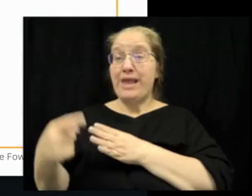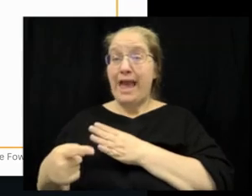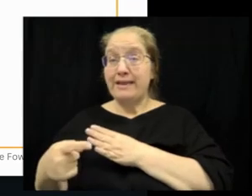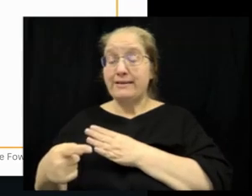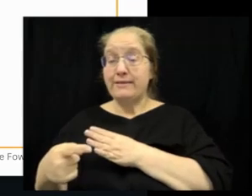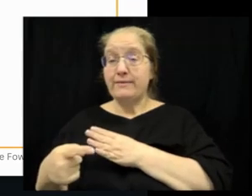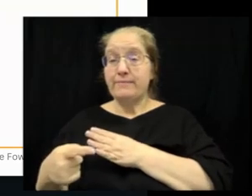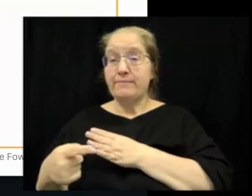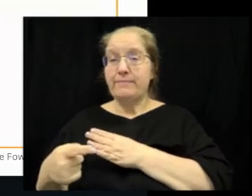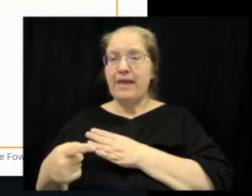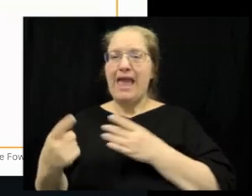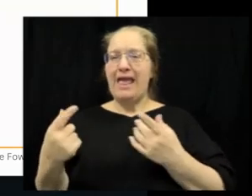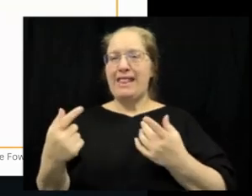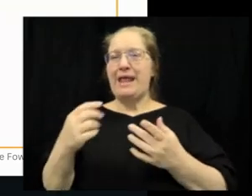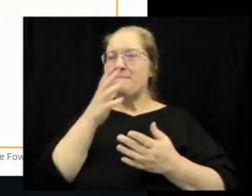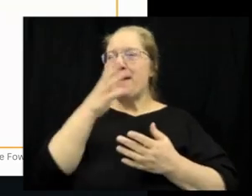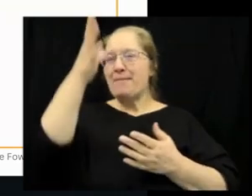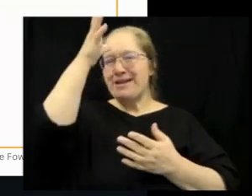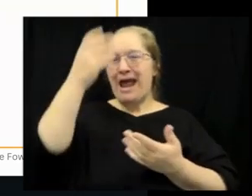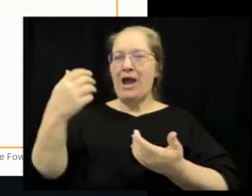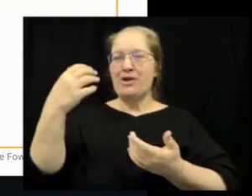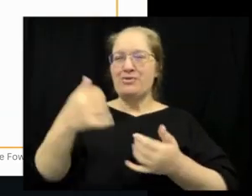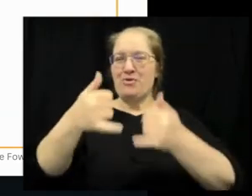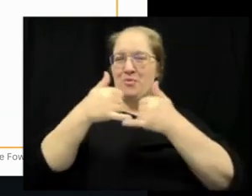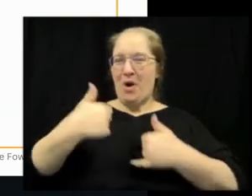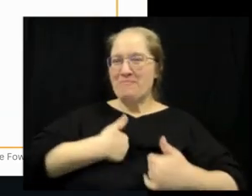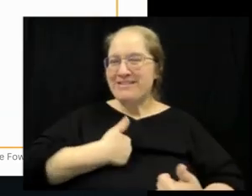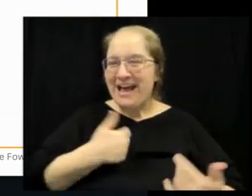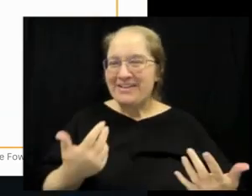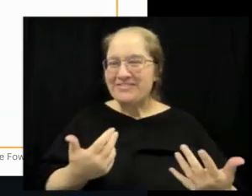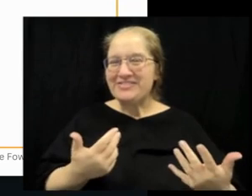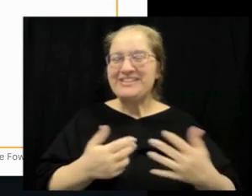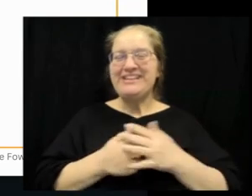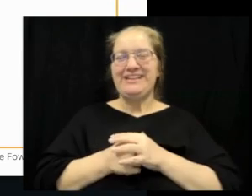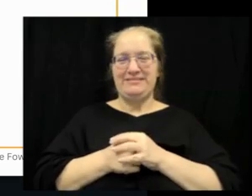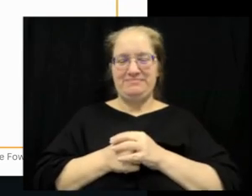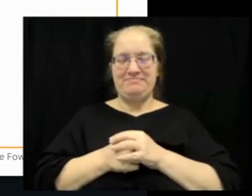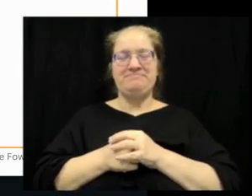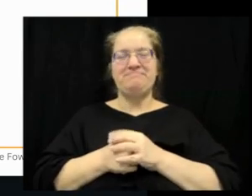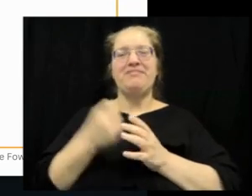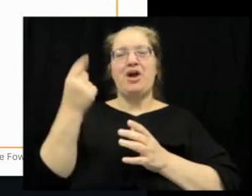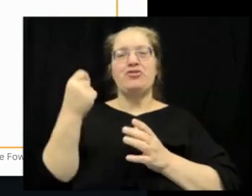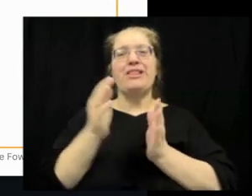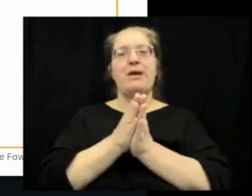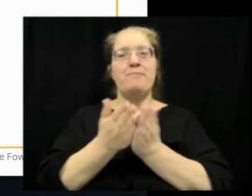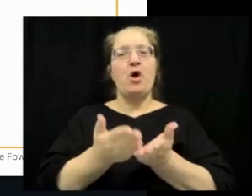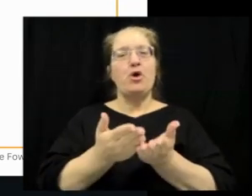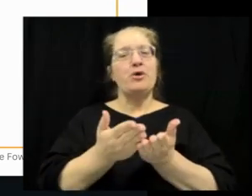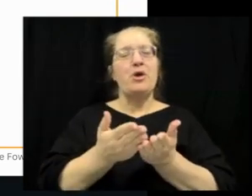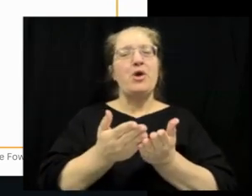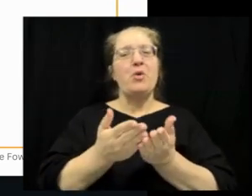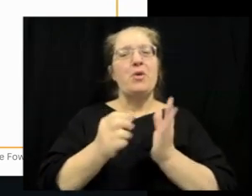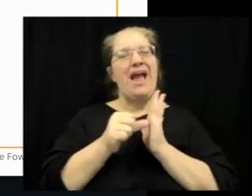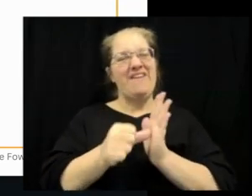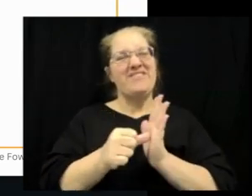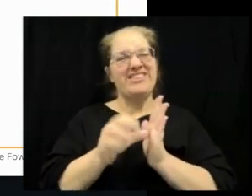And then what are you going to do for yourself? You set a goal for yourself. In the book, we really are big on this of